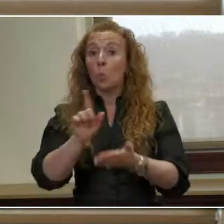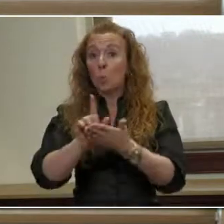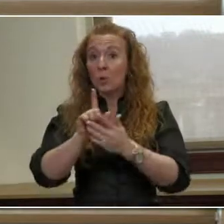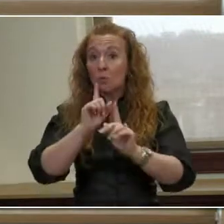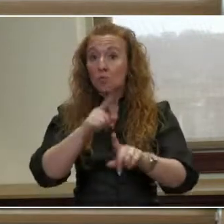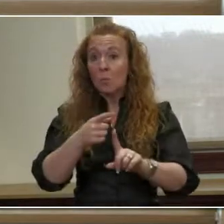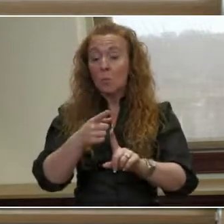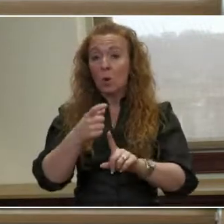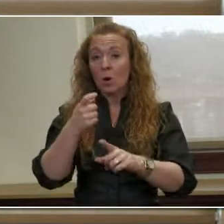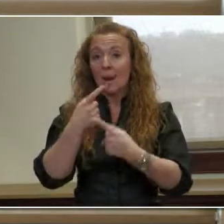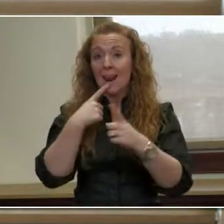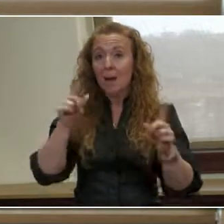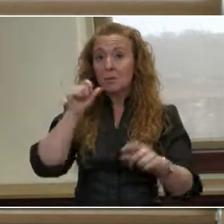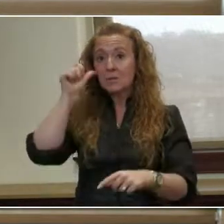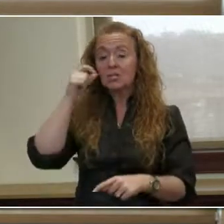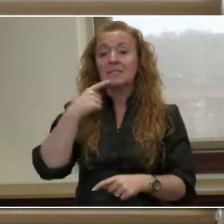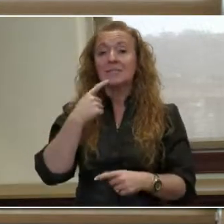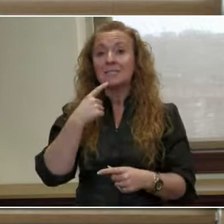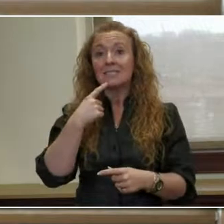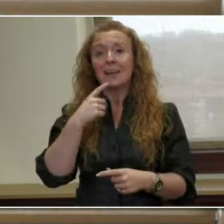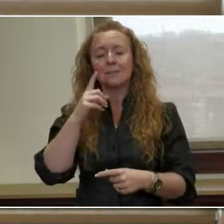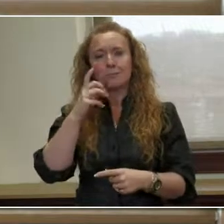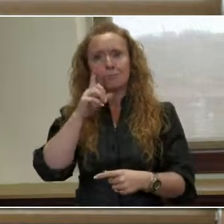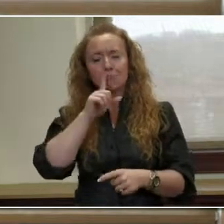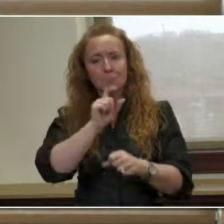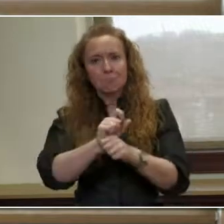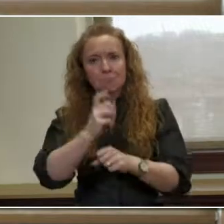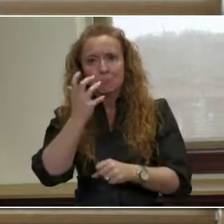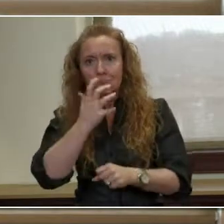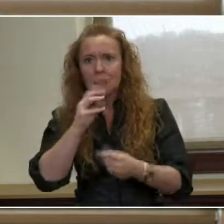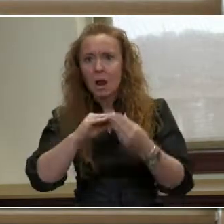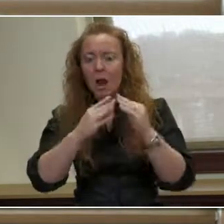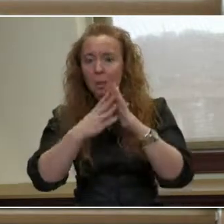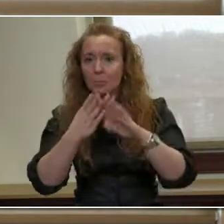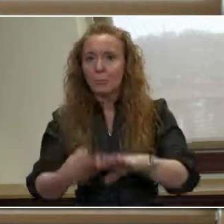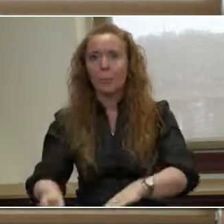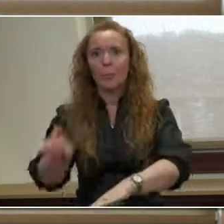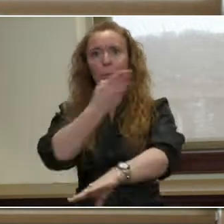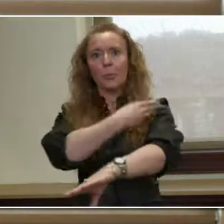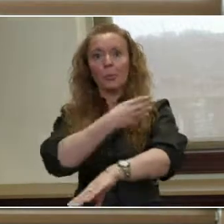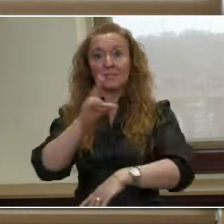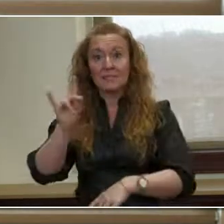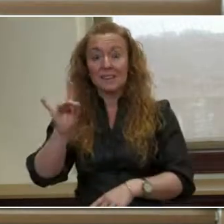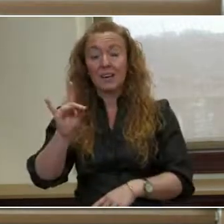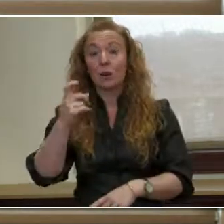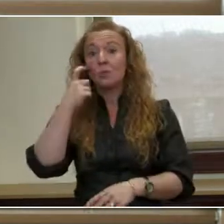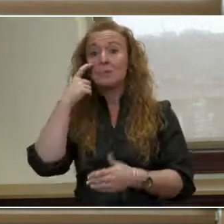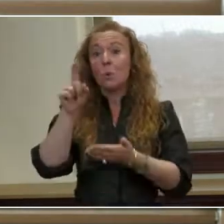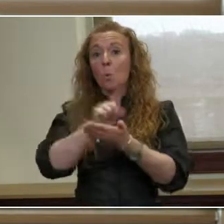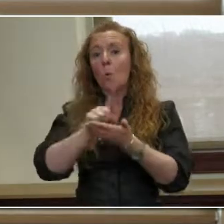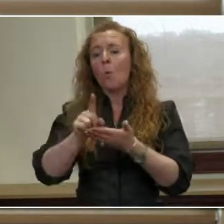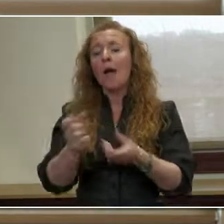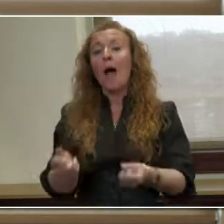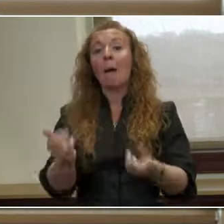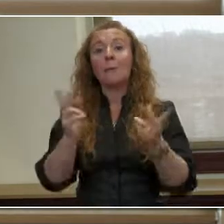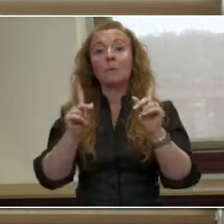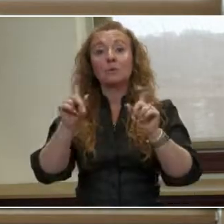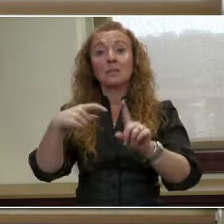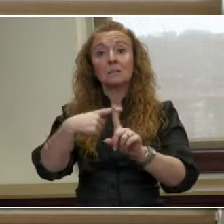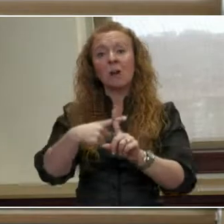issued yesterday, shows just how much the numbers have improved. In the past week, we had about 150